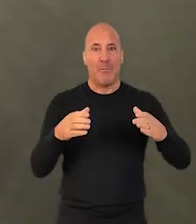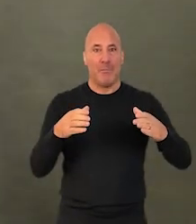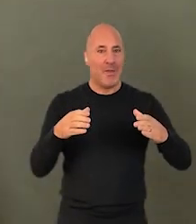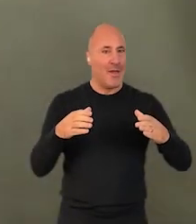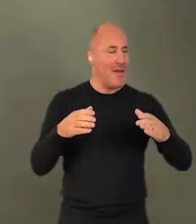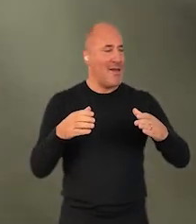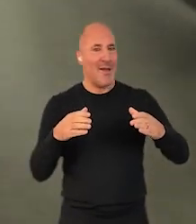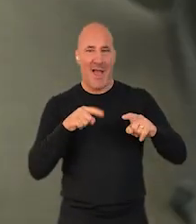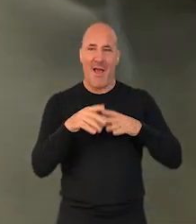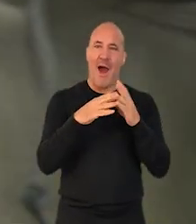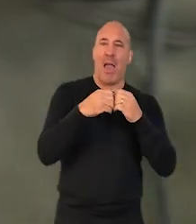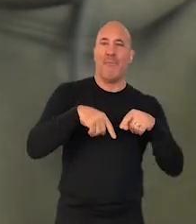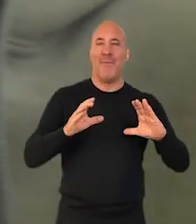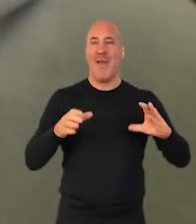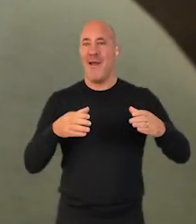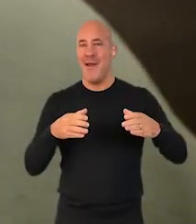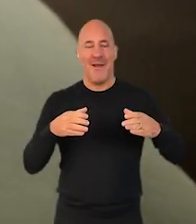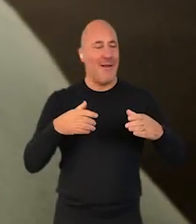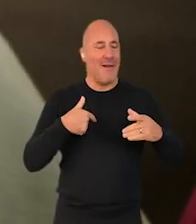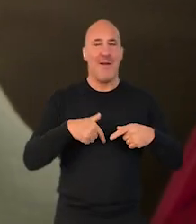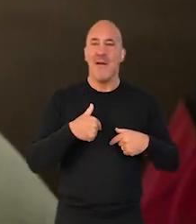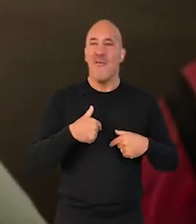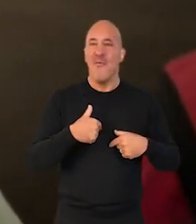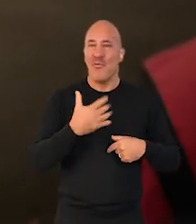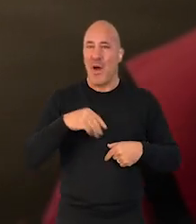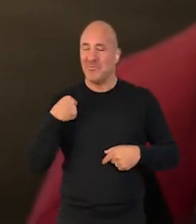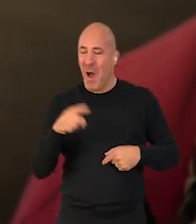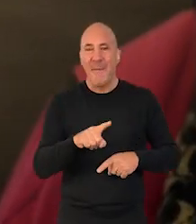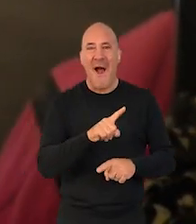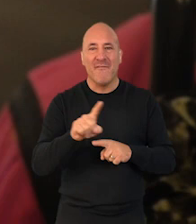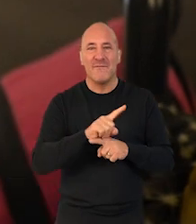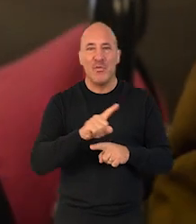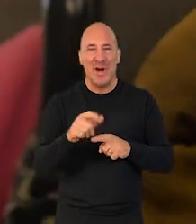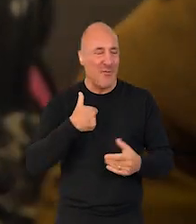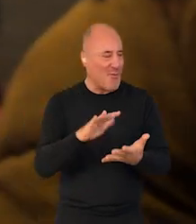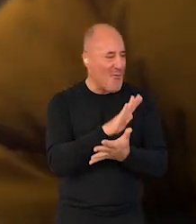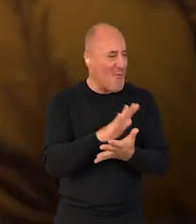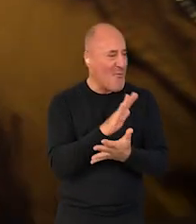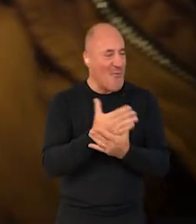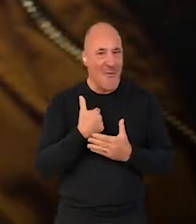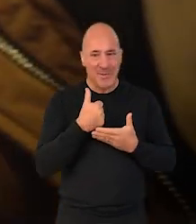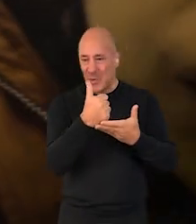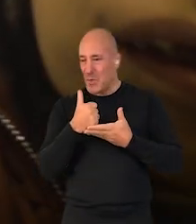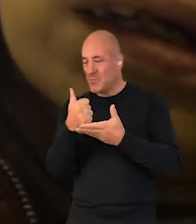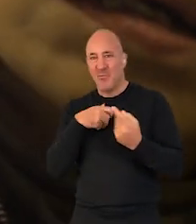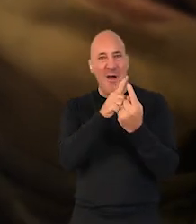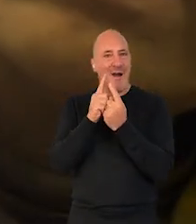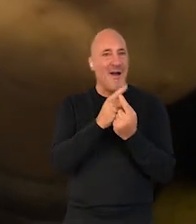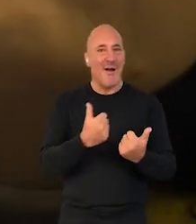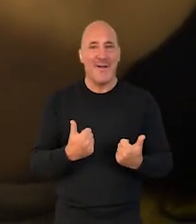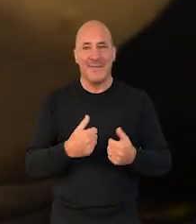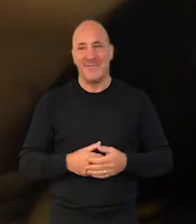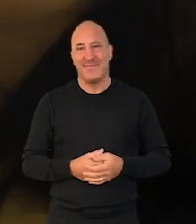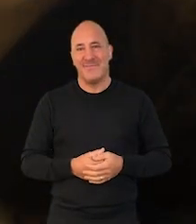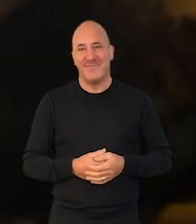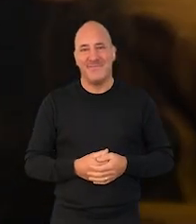of team feel and that club feel, gives people a reason to come back every week and enjoy doing what